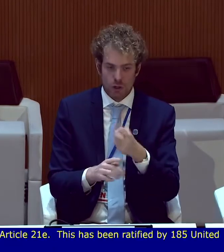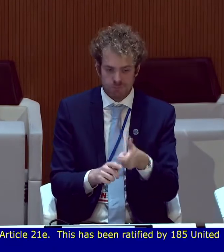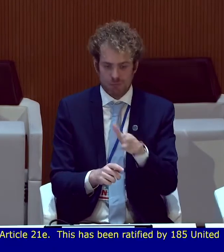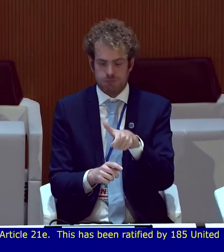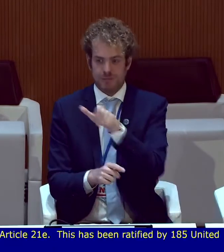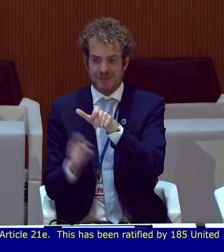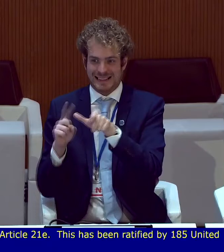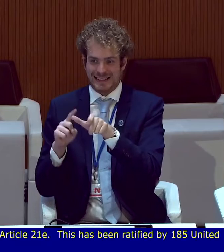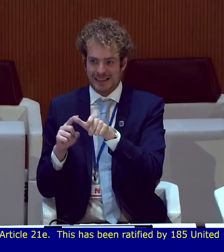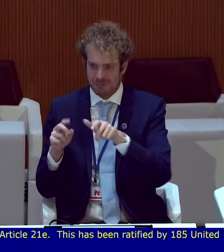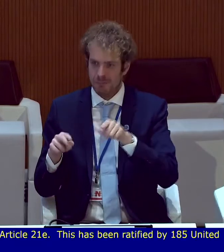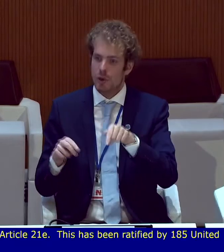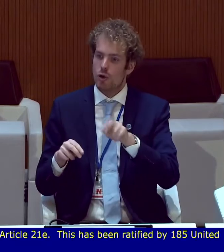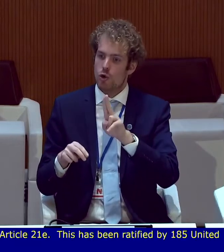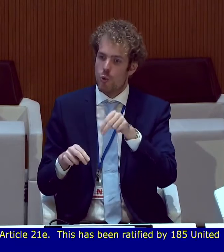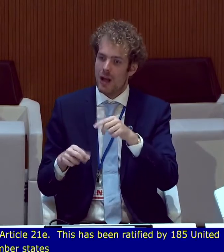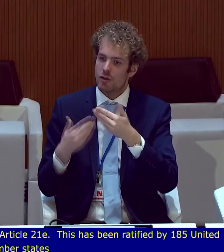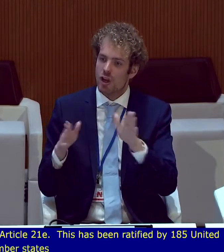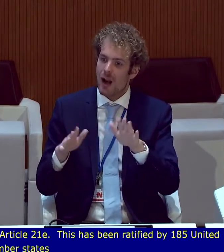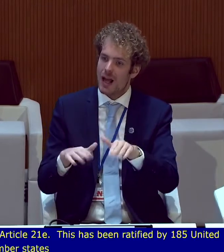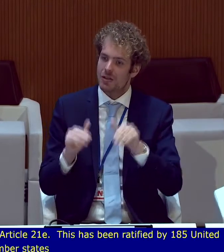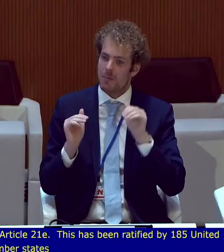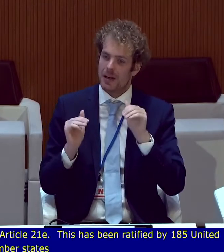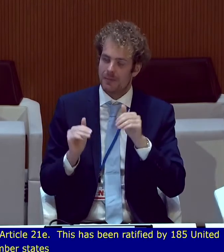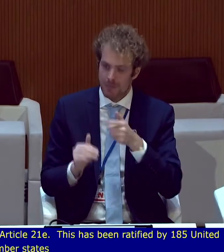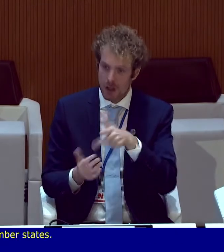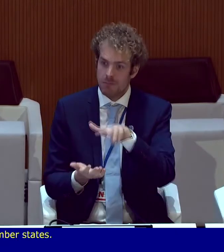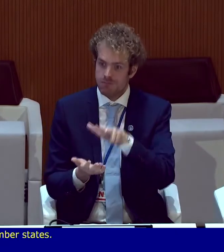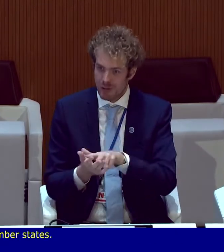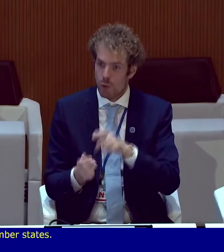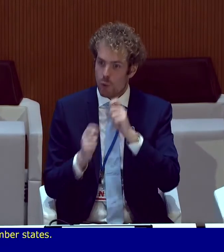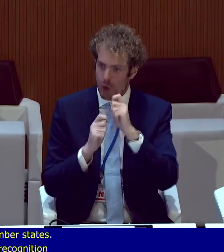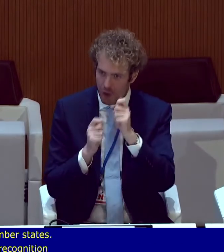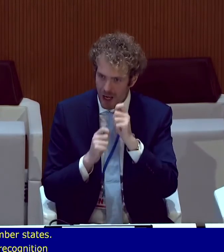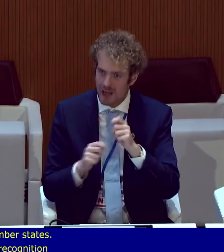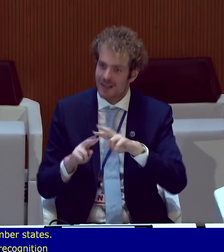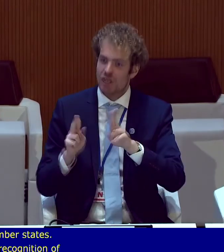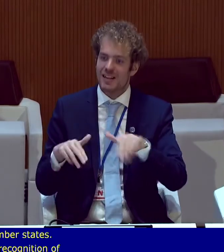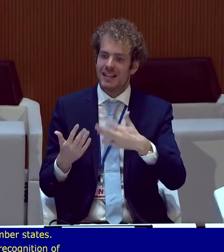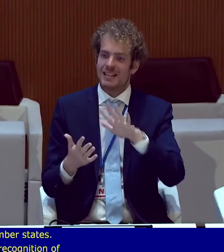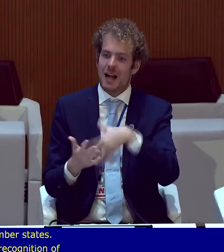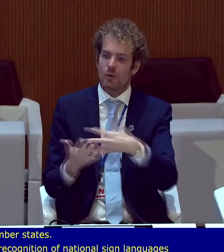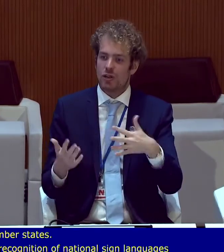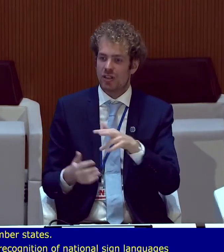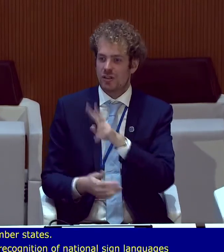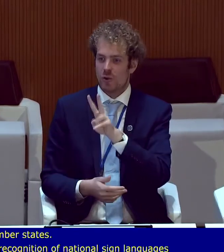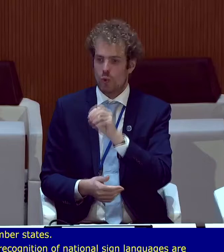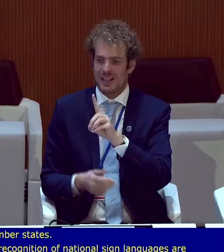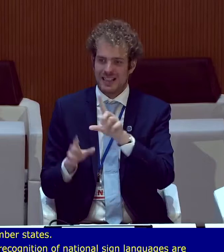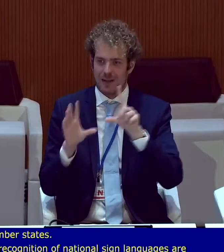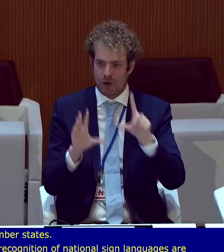The legal recognition of national sign languages are the natural counterpart to the General